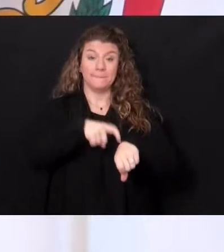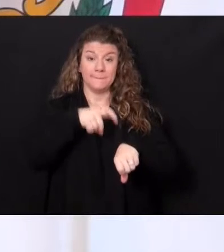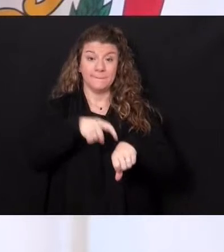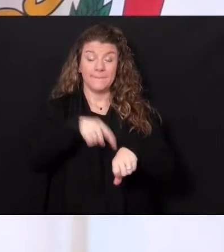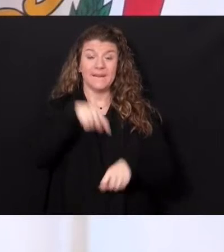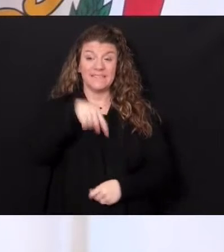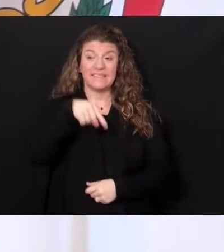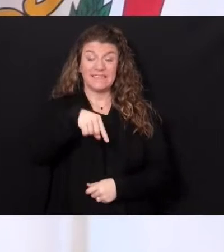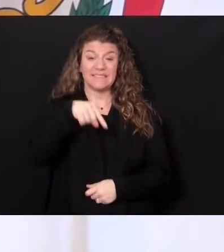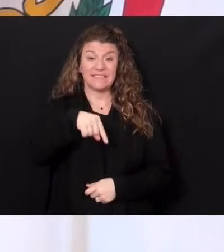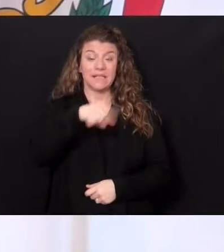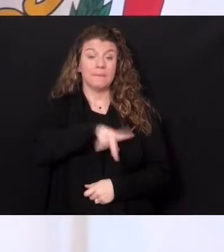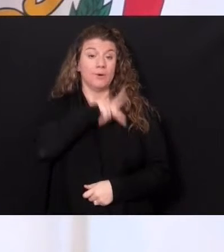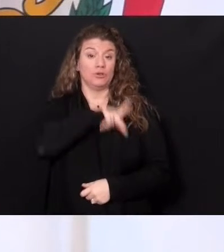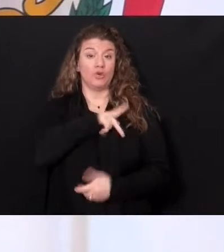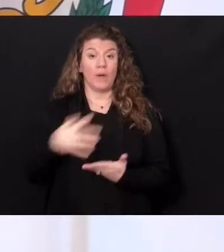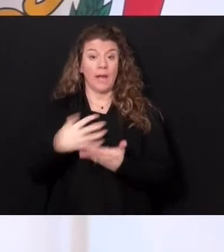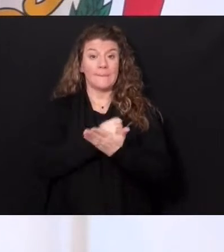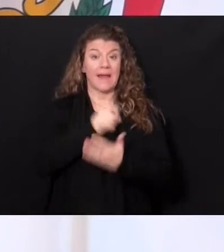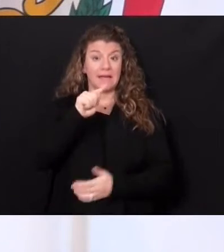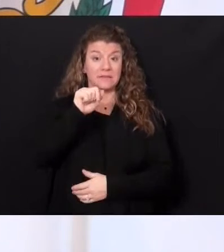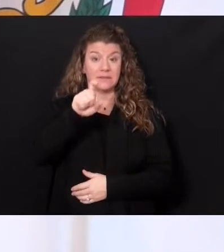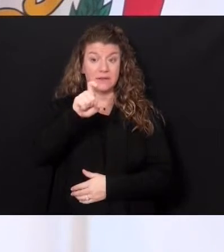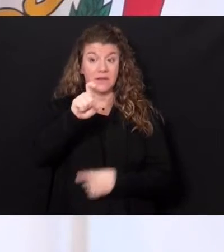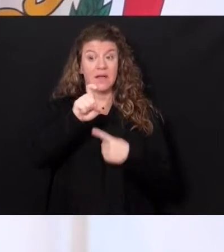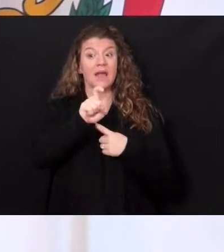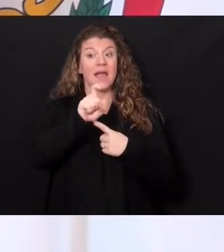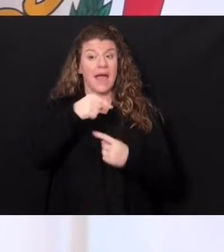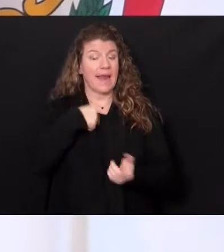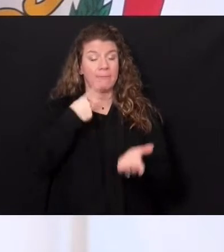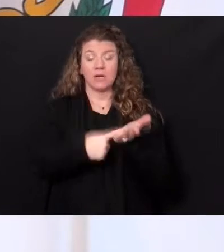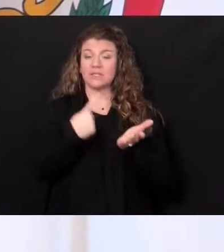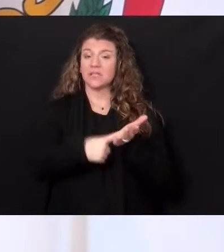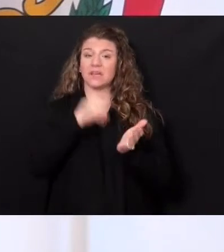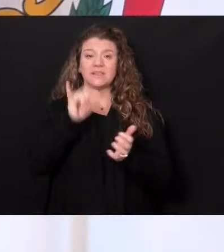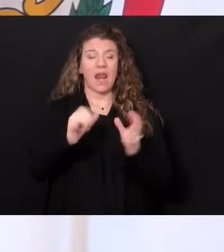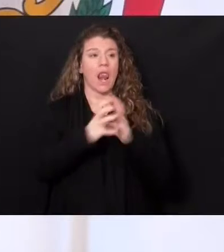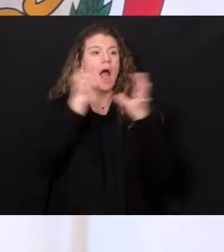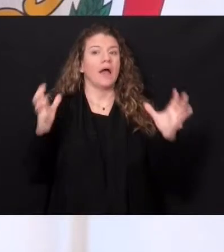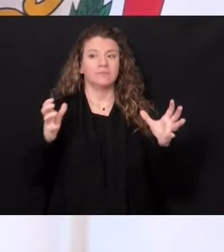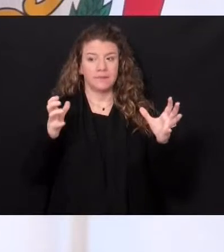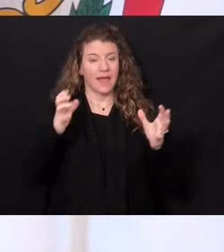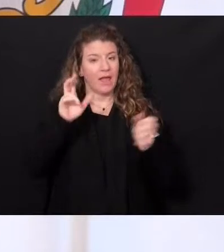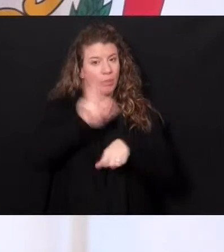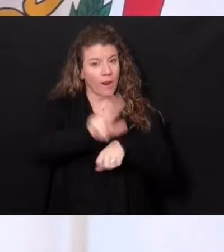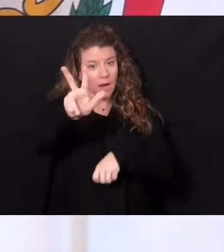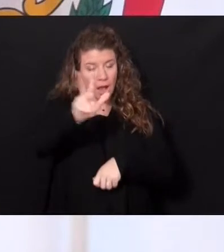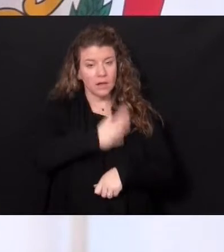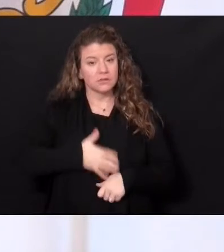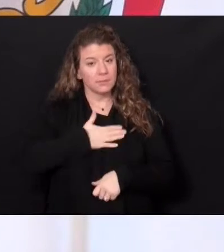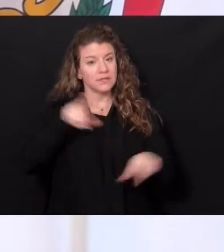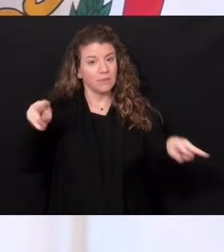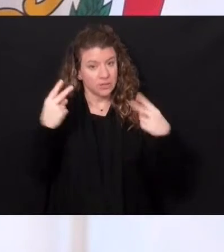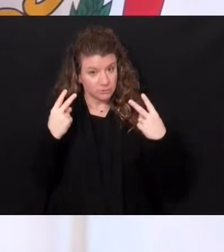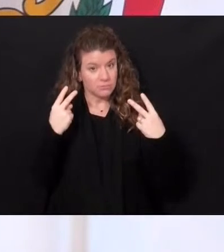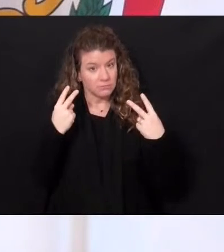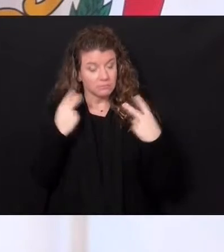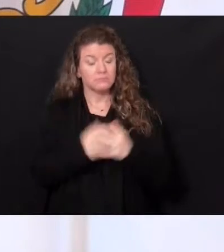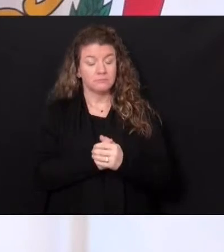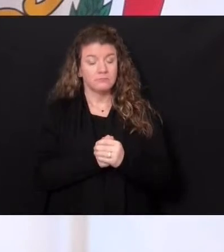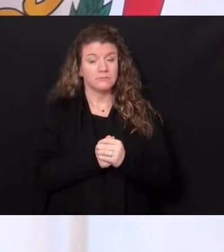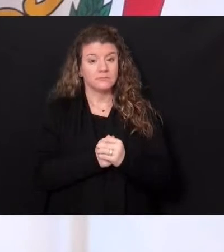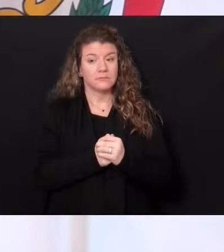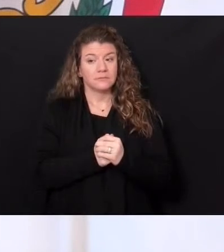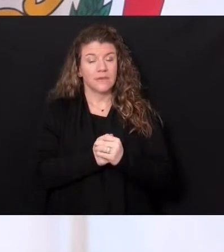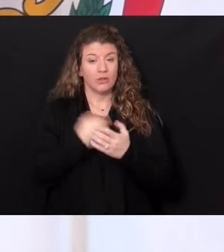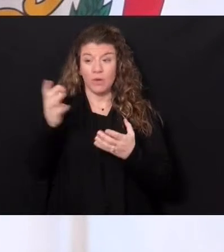this, you know, personal income tax, and I'm going to be talking to everybody about that at 3 o'clock. So tune in and share